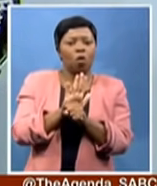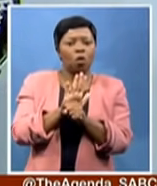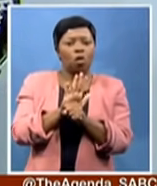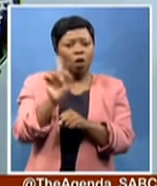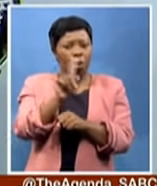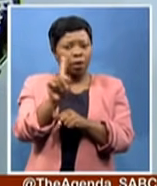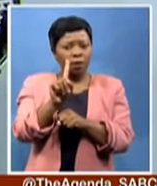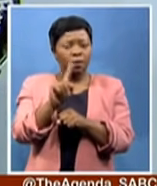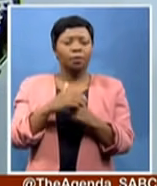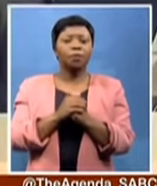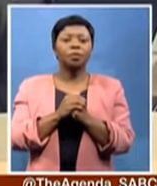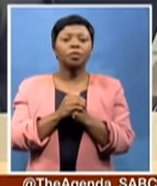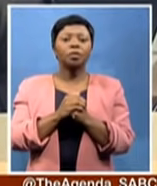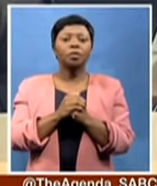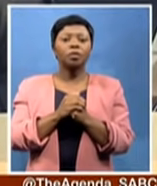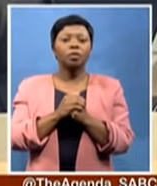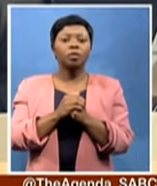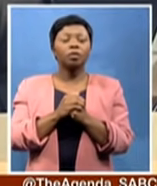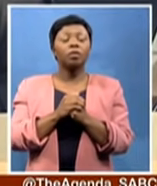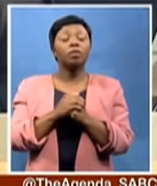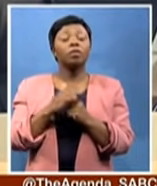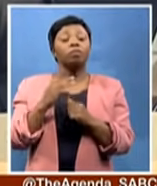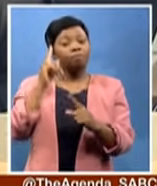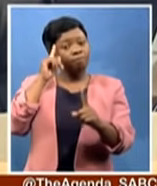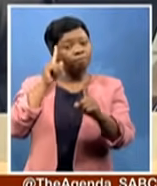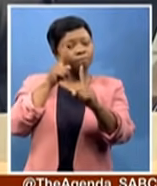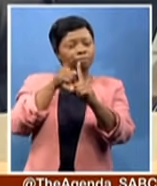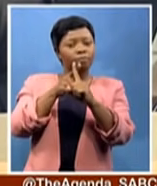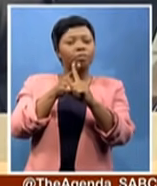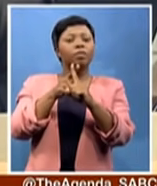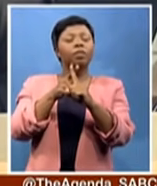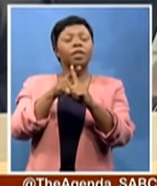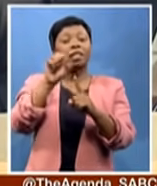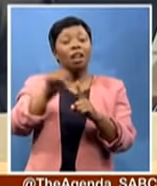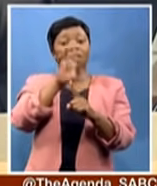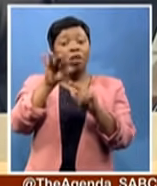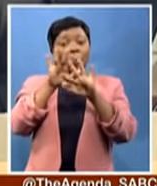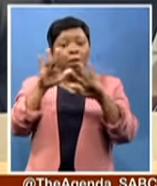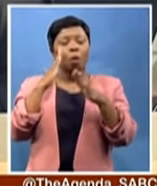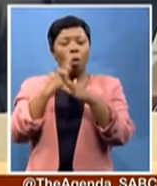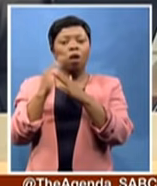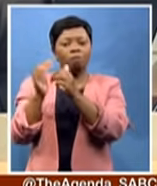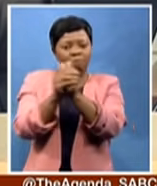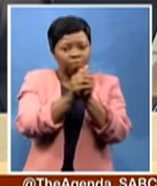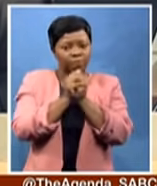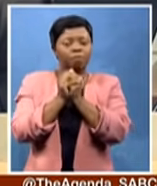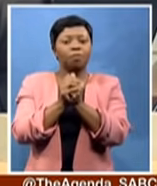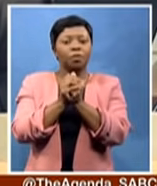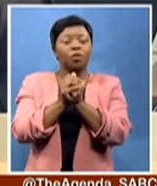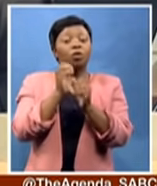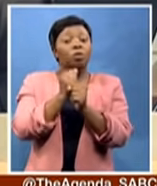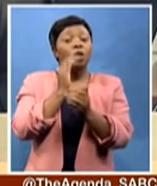alongside all South Africans to ensure that the era of state capture is relegated to